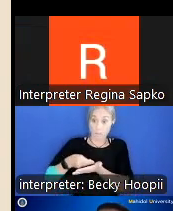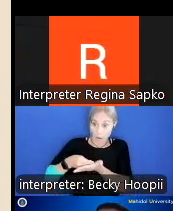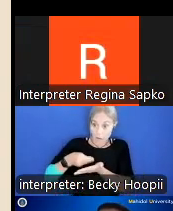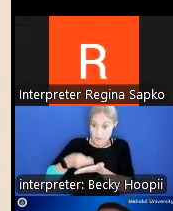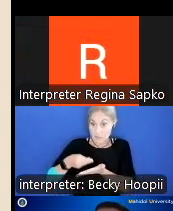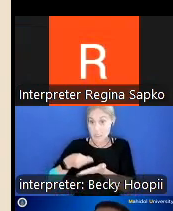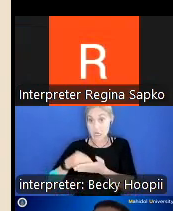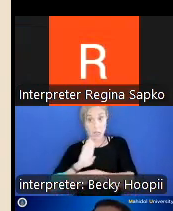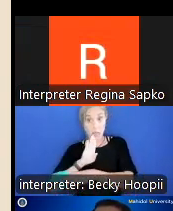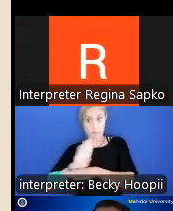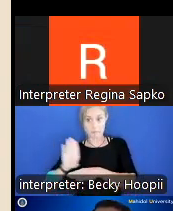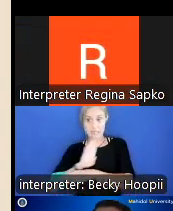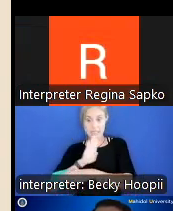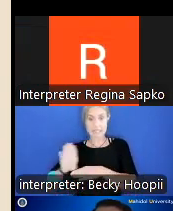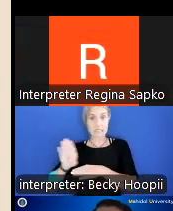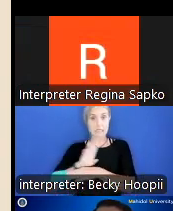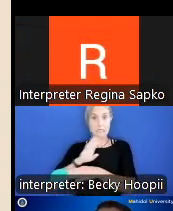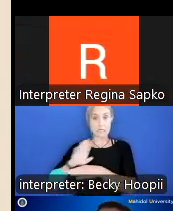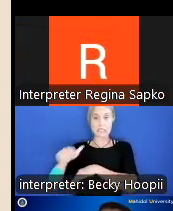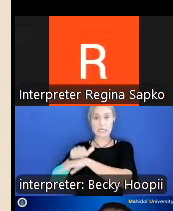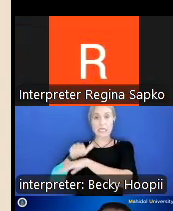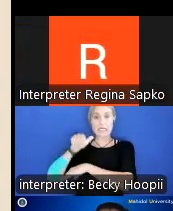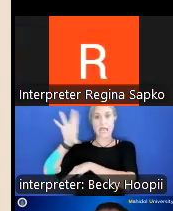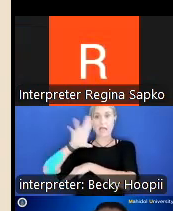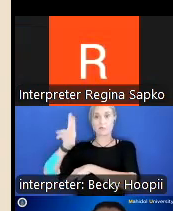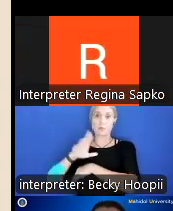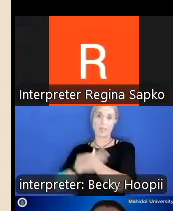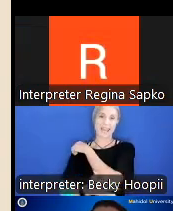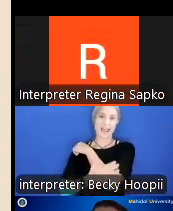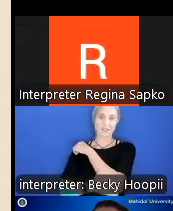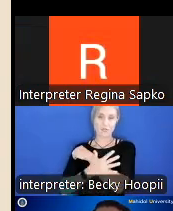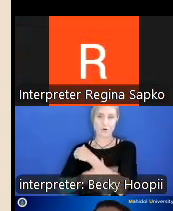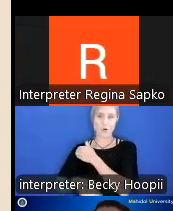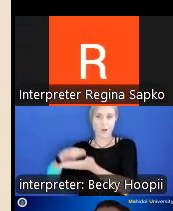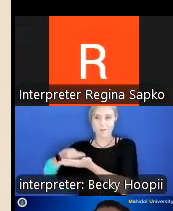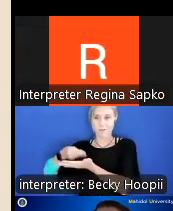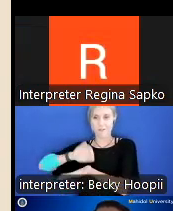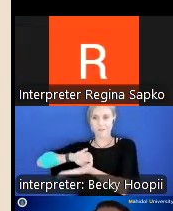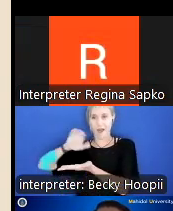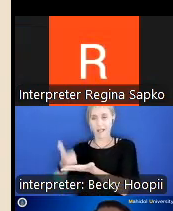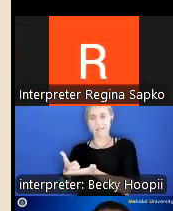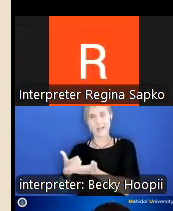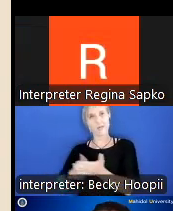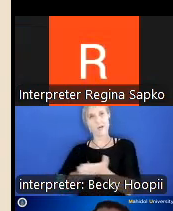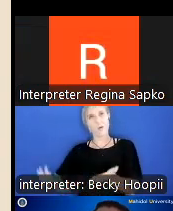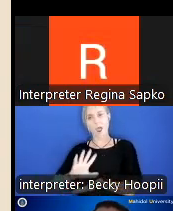business send to the national fund is around 1,000